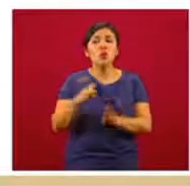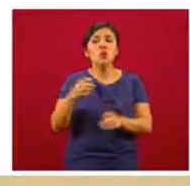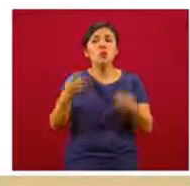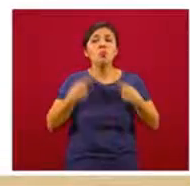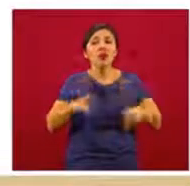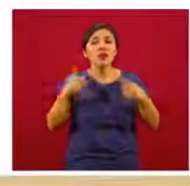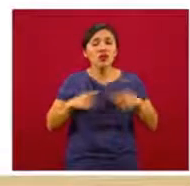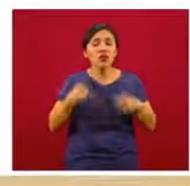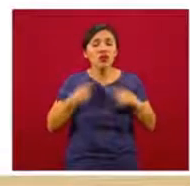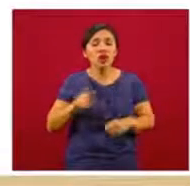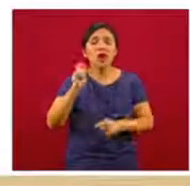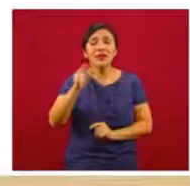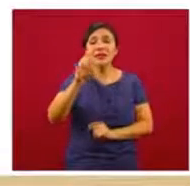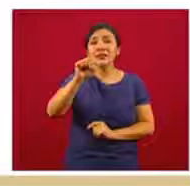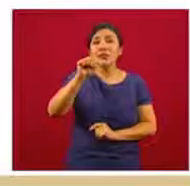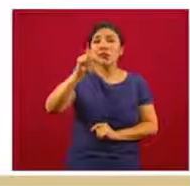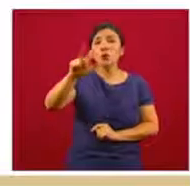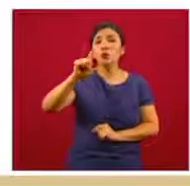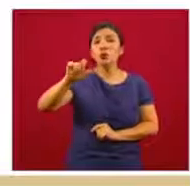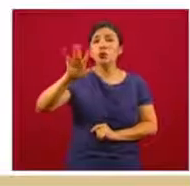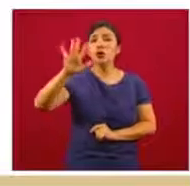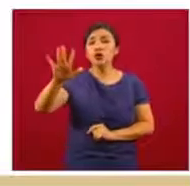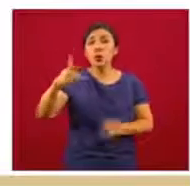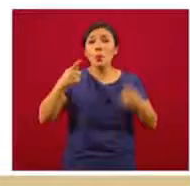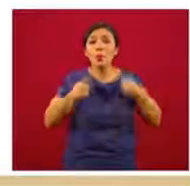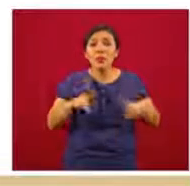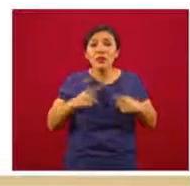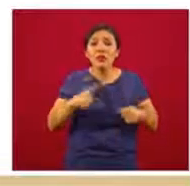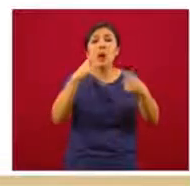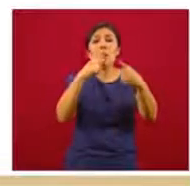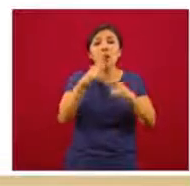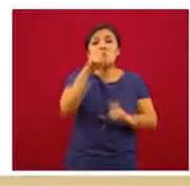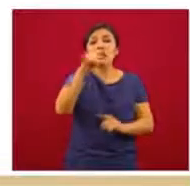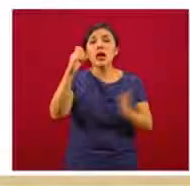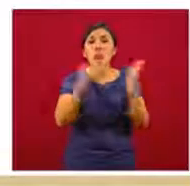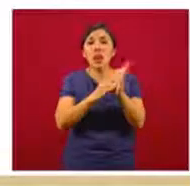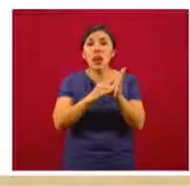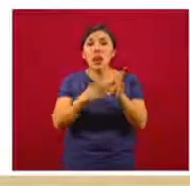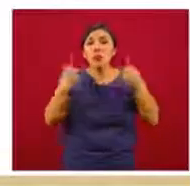87,512 are representing the population, where